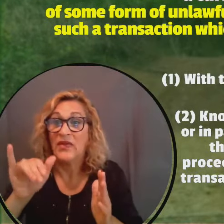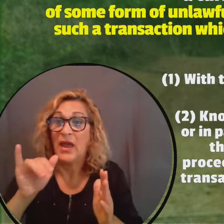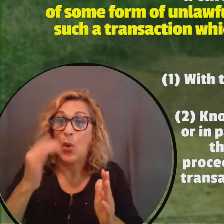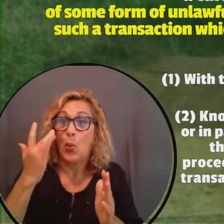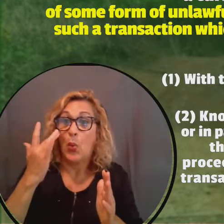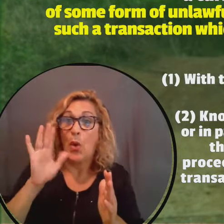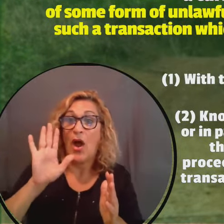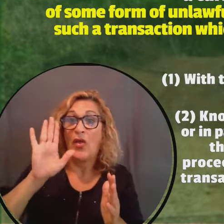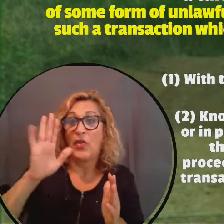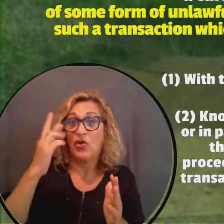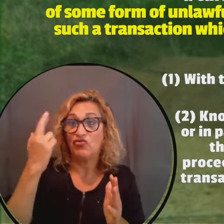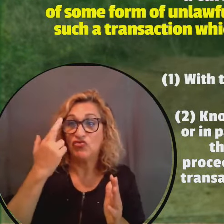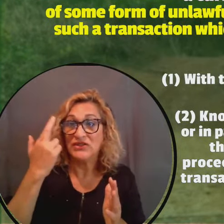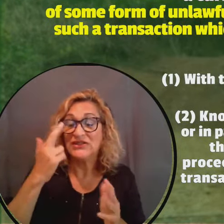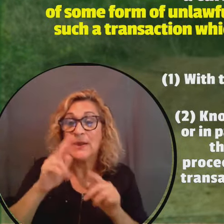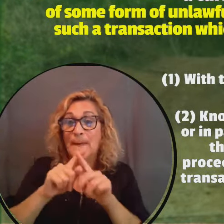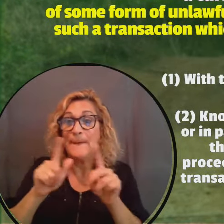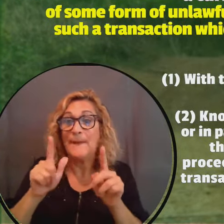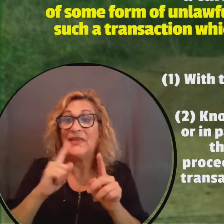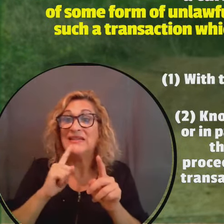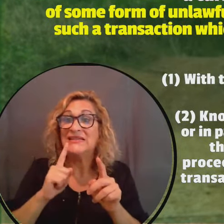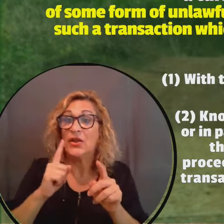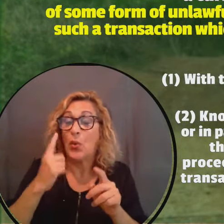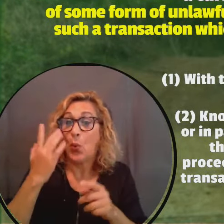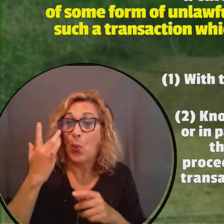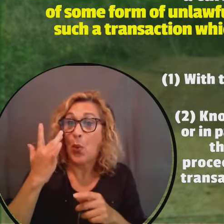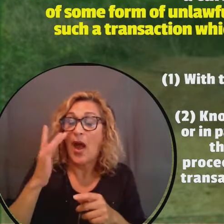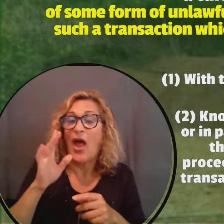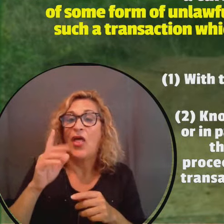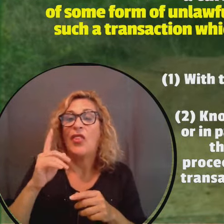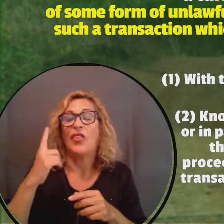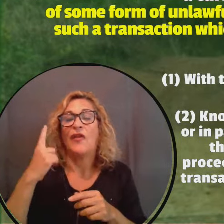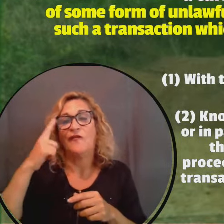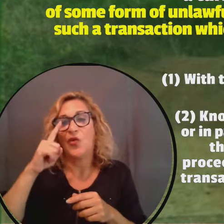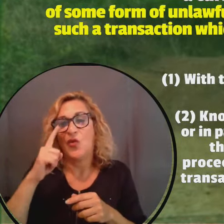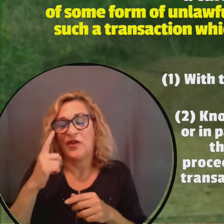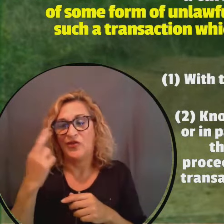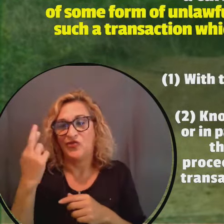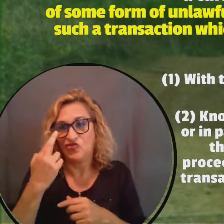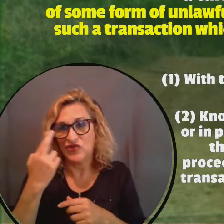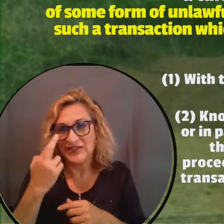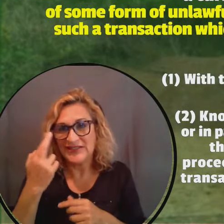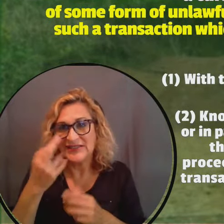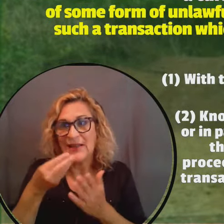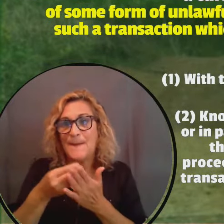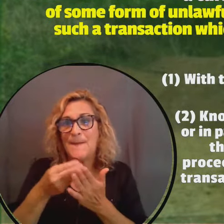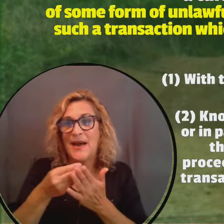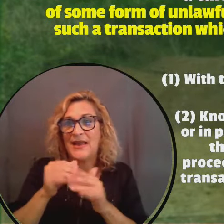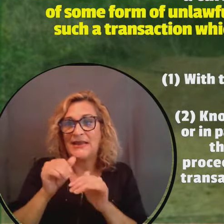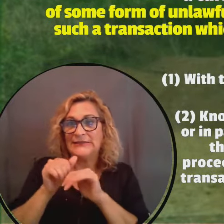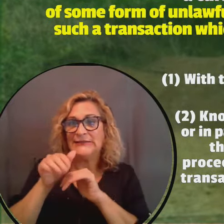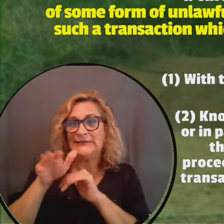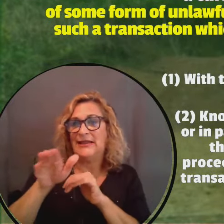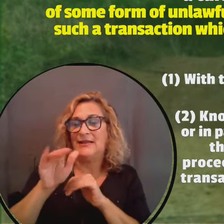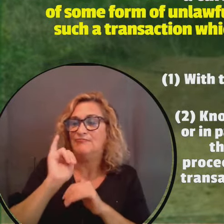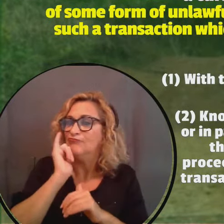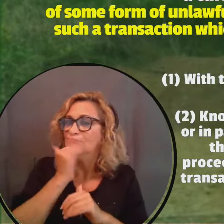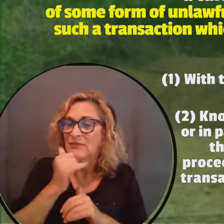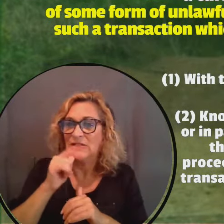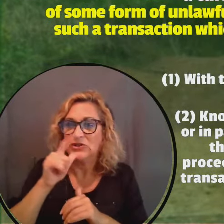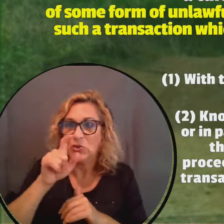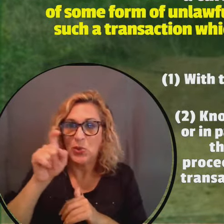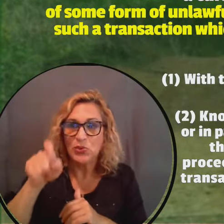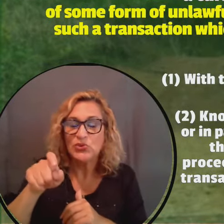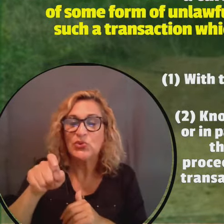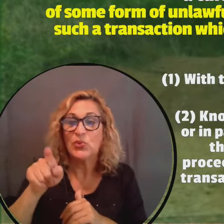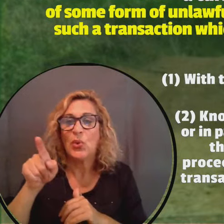basis for the money laundering. Is the illegal act is the basis of the money laundering, but they don't spell that out. And it goes back to what Atara is saying. These